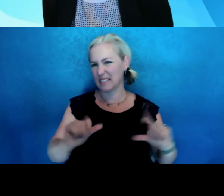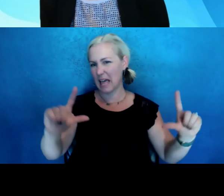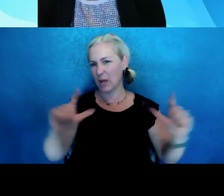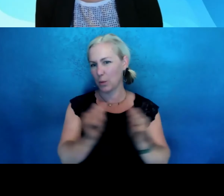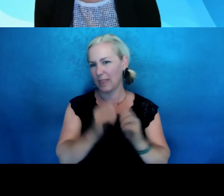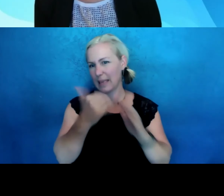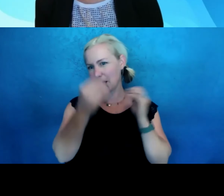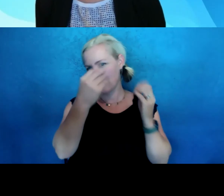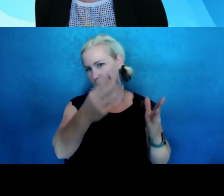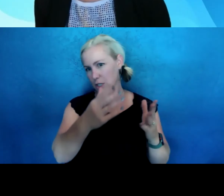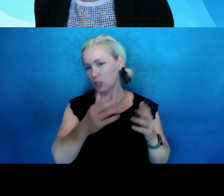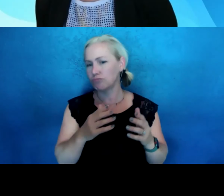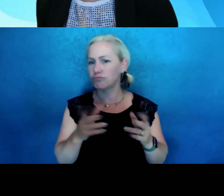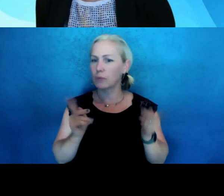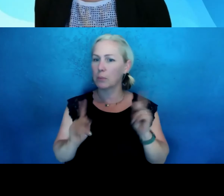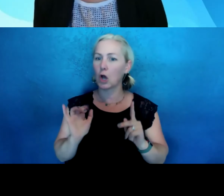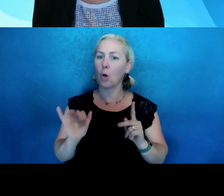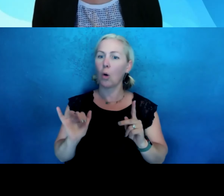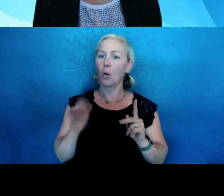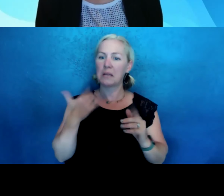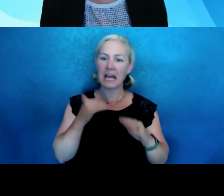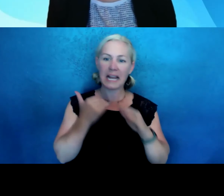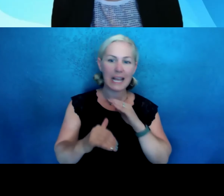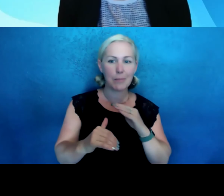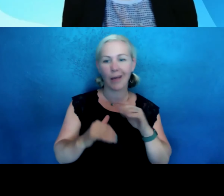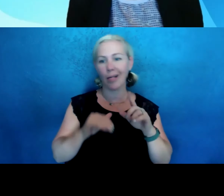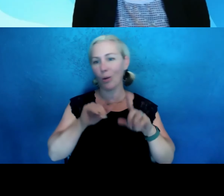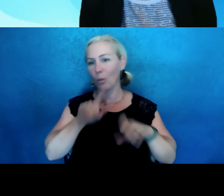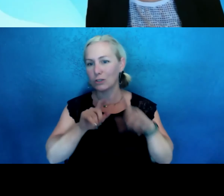that'll help people see how they can send us all kinds of questions and comments ongoing.